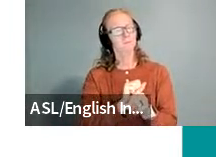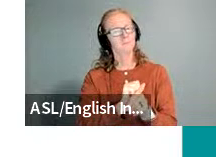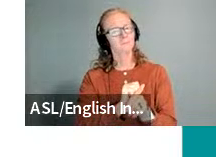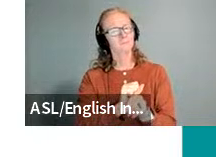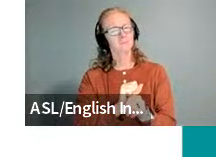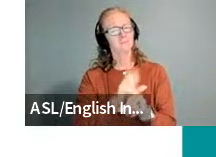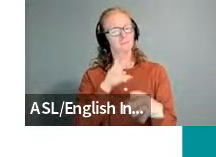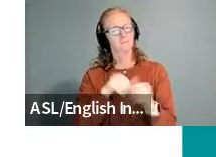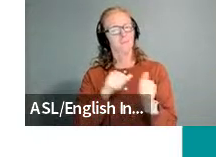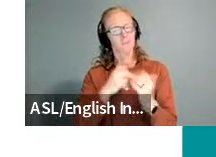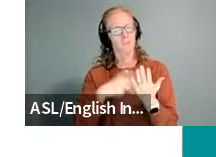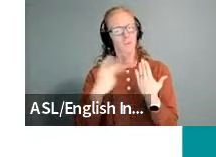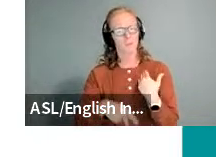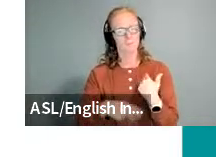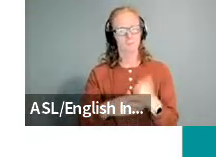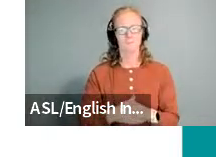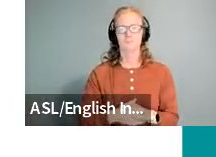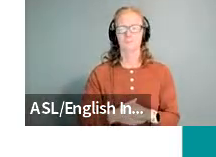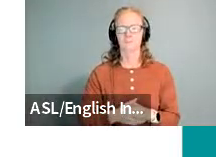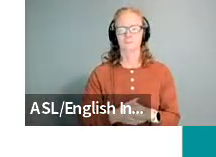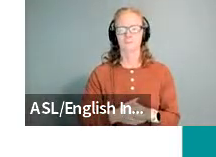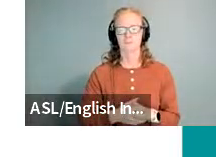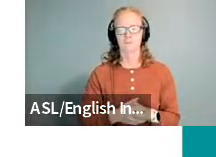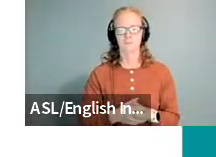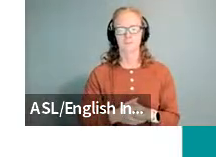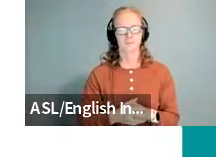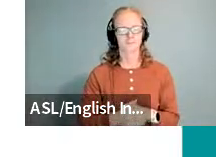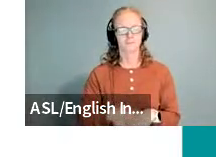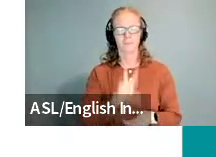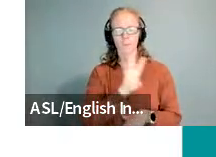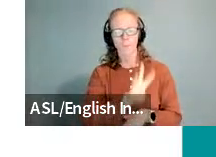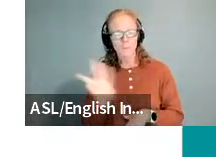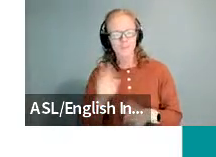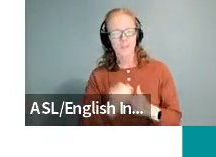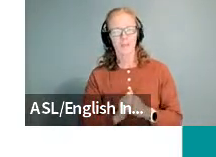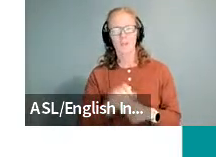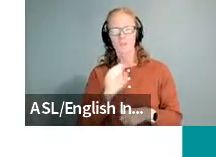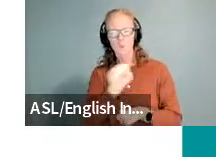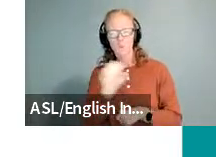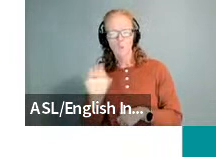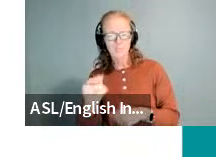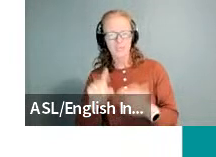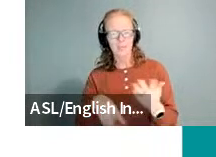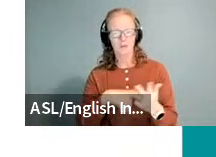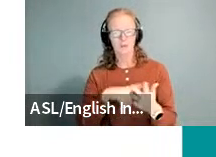this program. Our website, our social media efforts, and